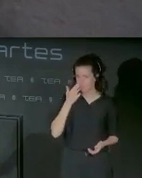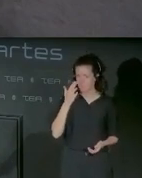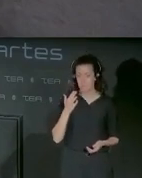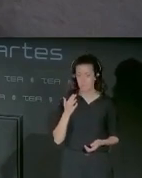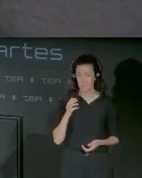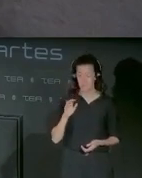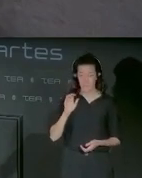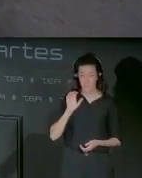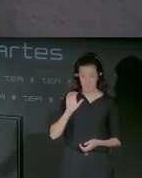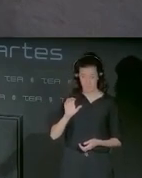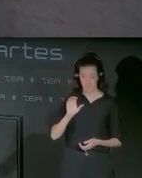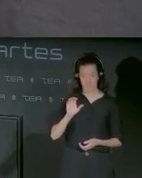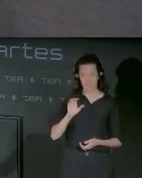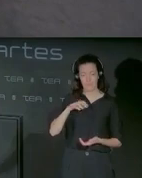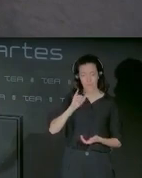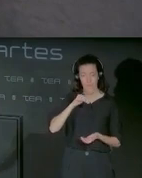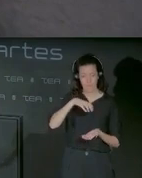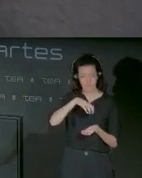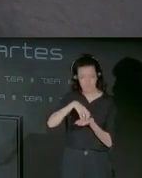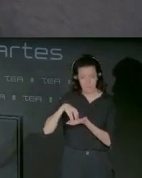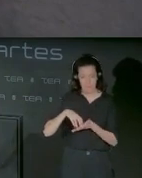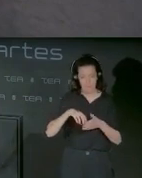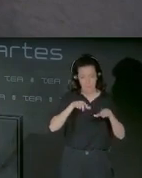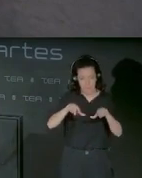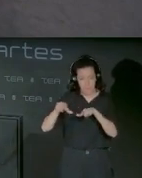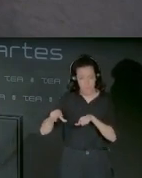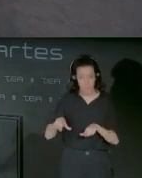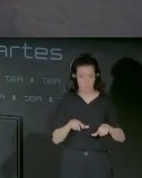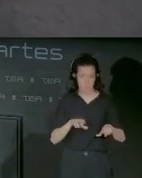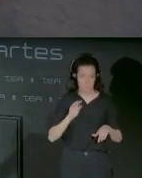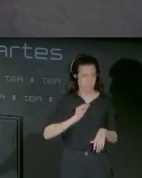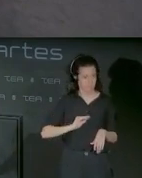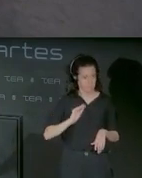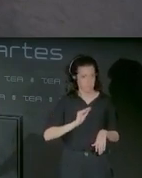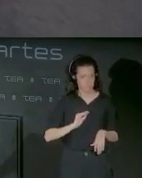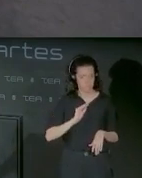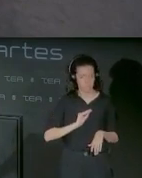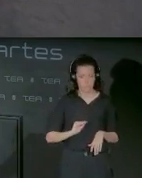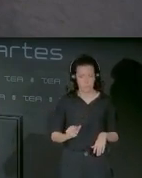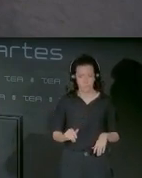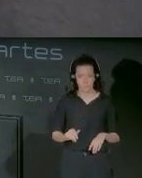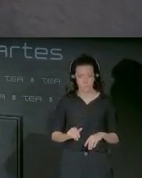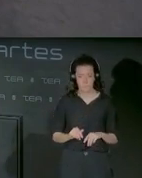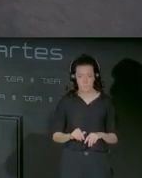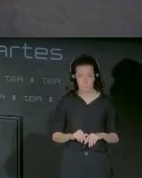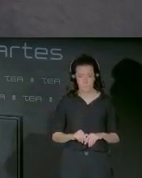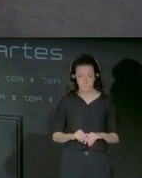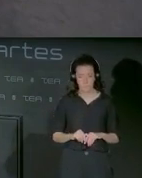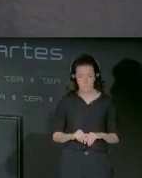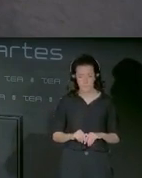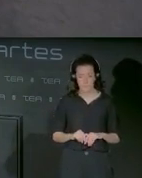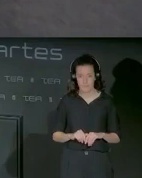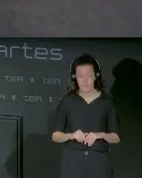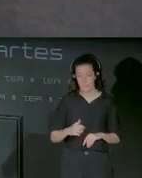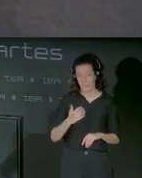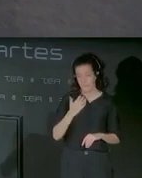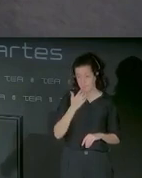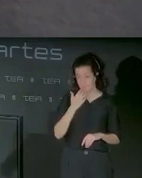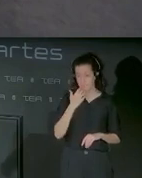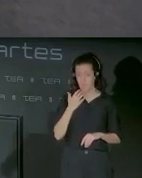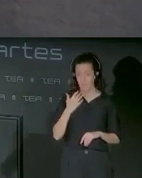well, we are somewhat generous with the money, so it's not loans, but on the federal level, we give out grants and it's up to 50%